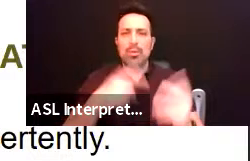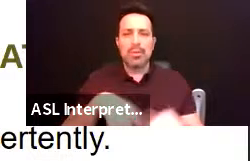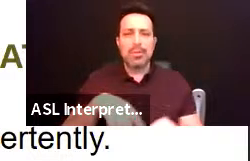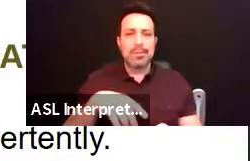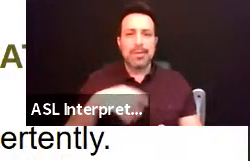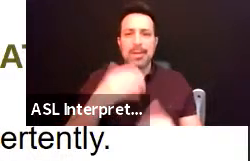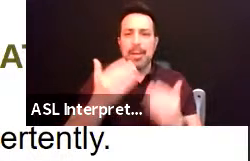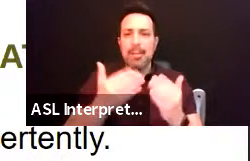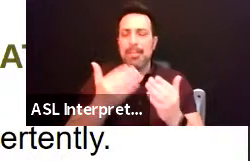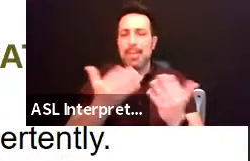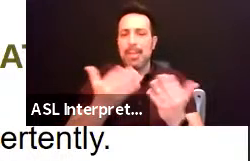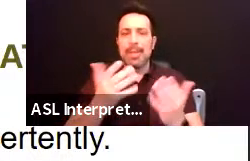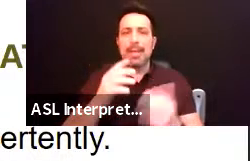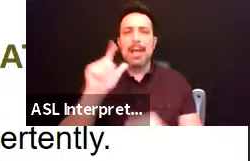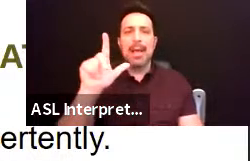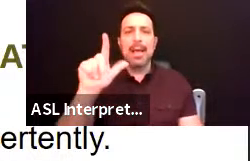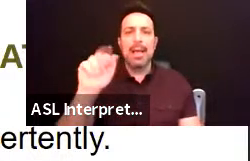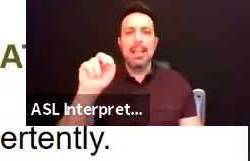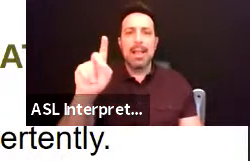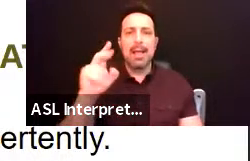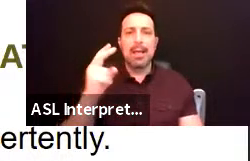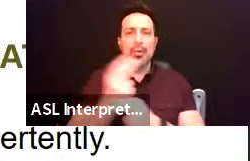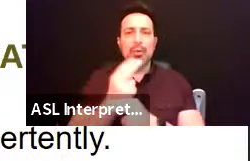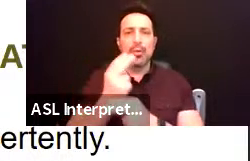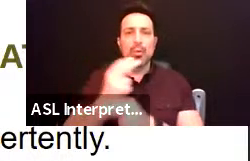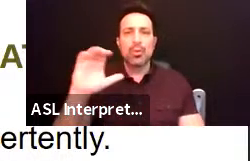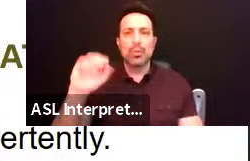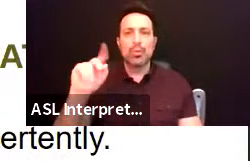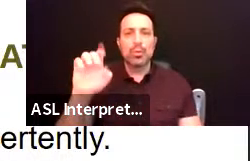code that it relates to